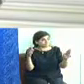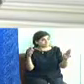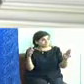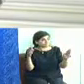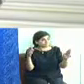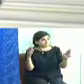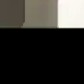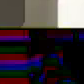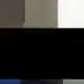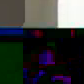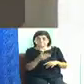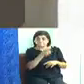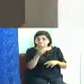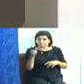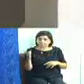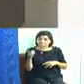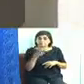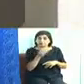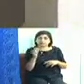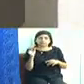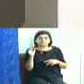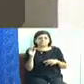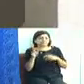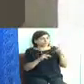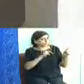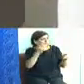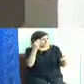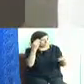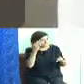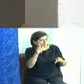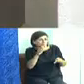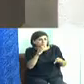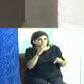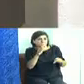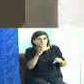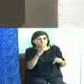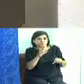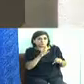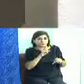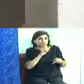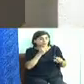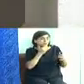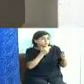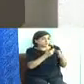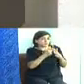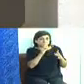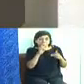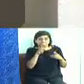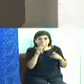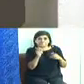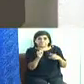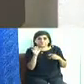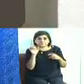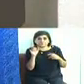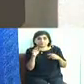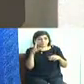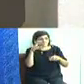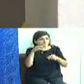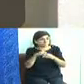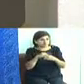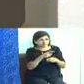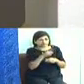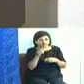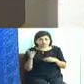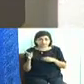you, and that people that don't even know that there is good news, and that that good news includes